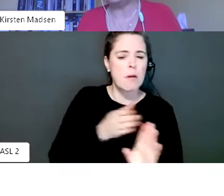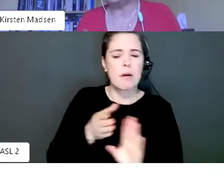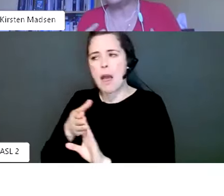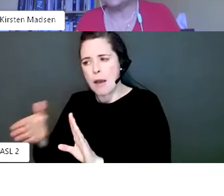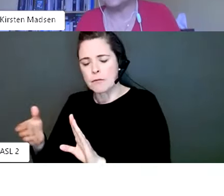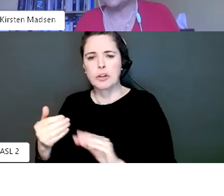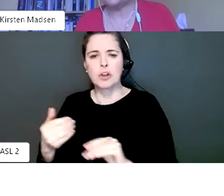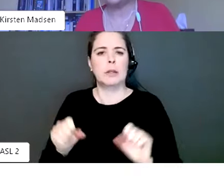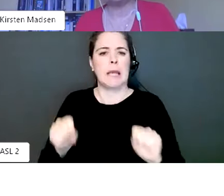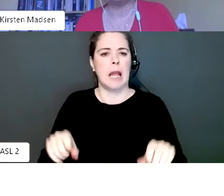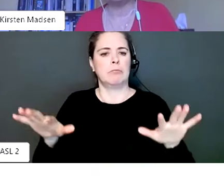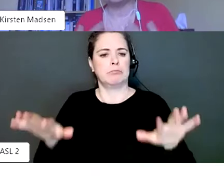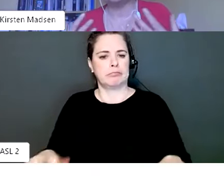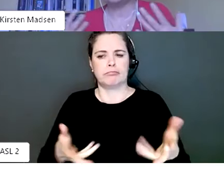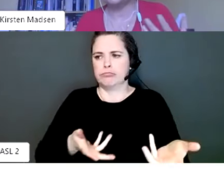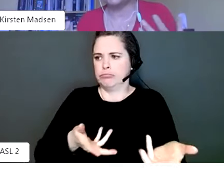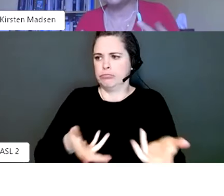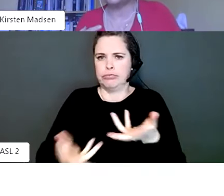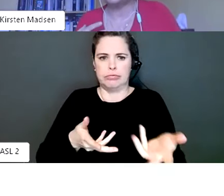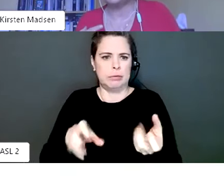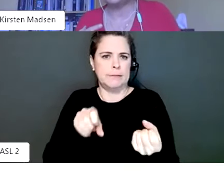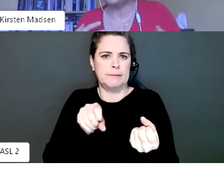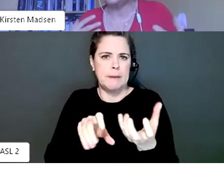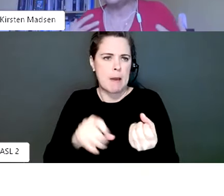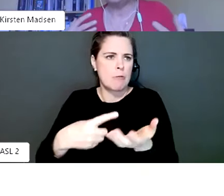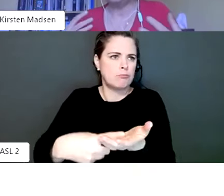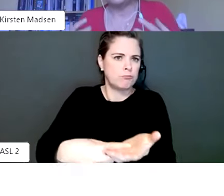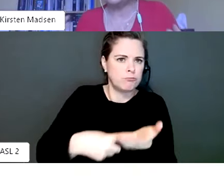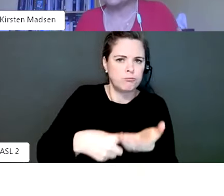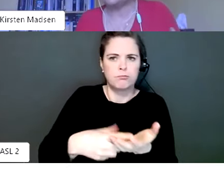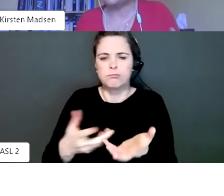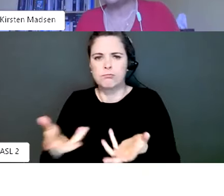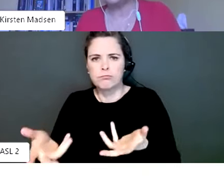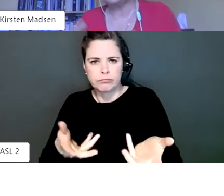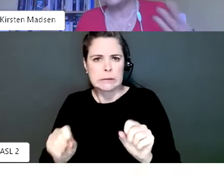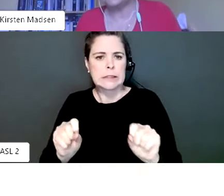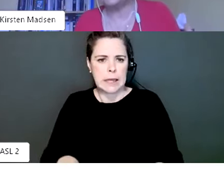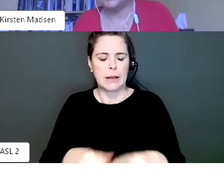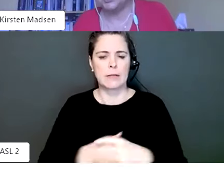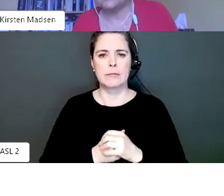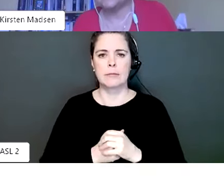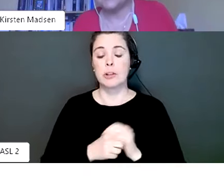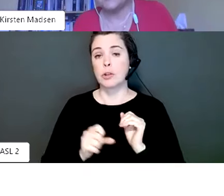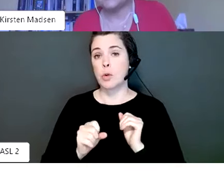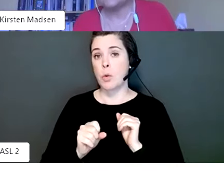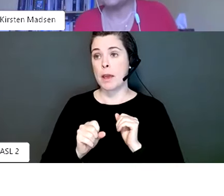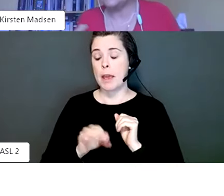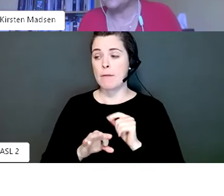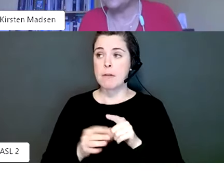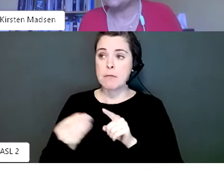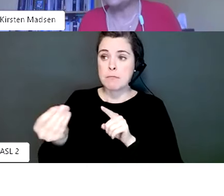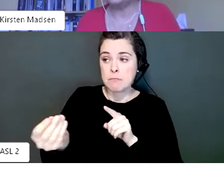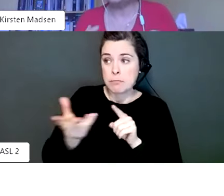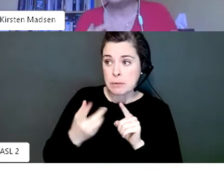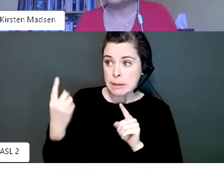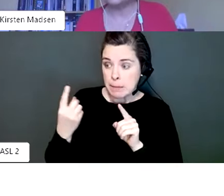of the facilitators from the Sheridan project actually finds out about something that needs to be shared with the liaison, it